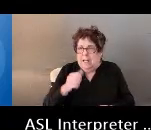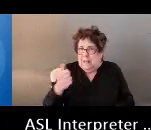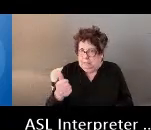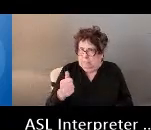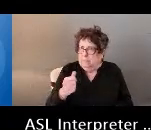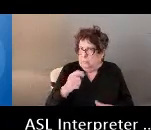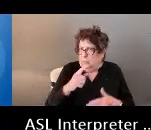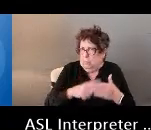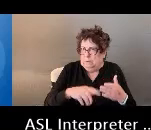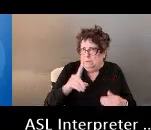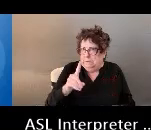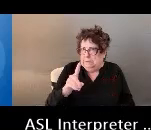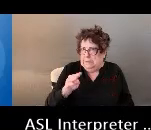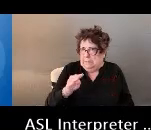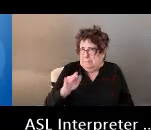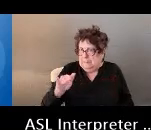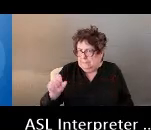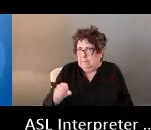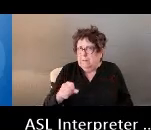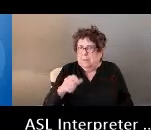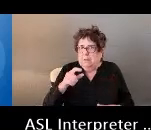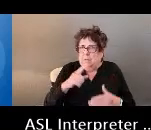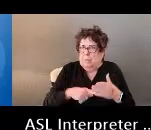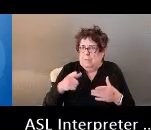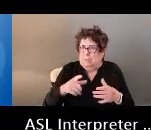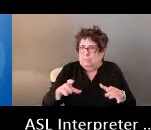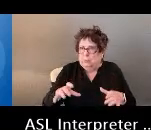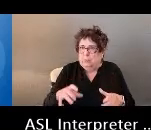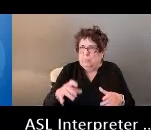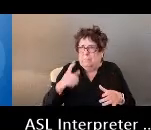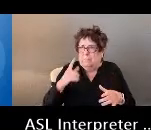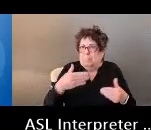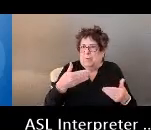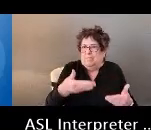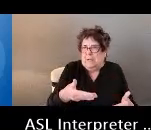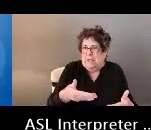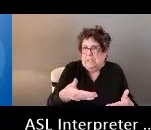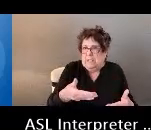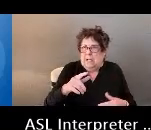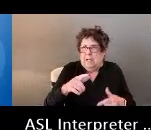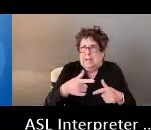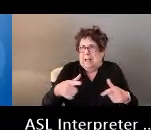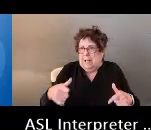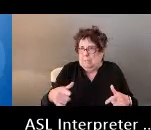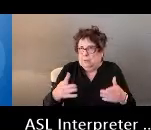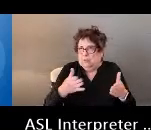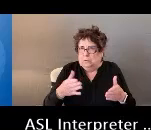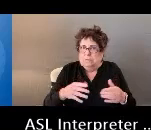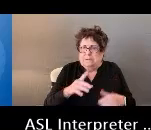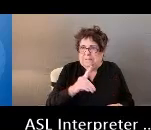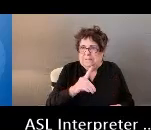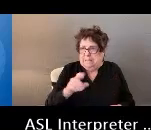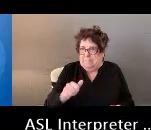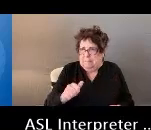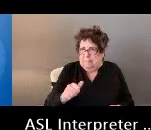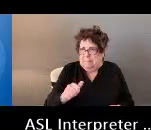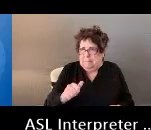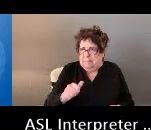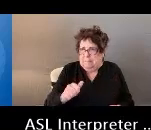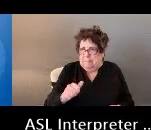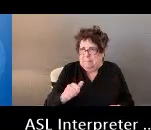as far as providing language services and disability access services. Then